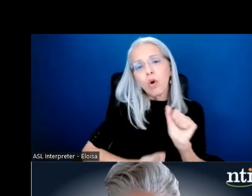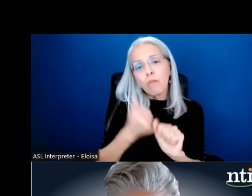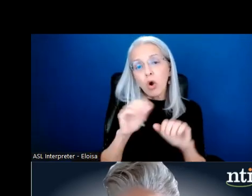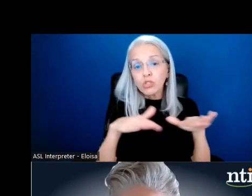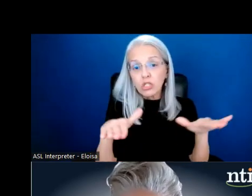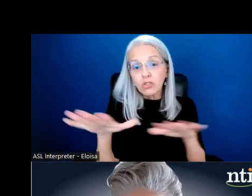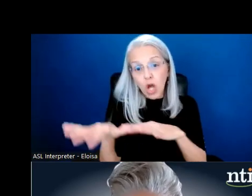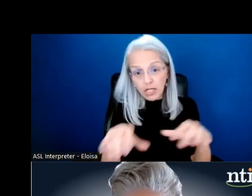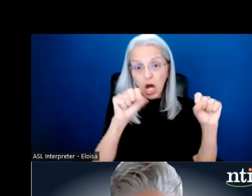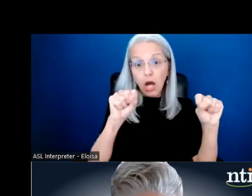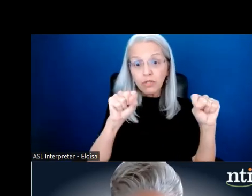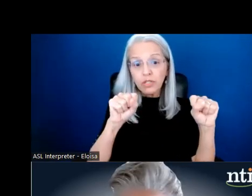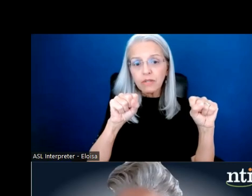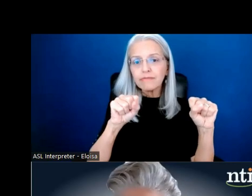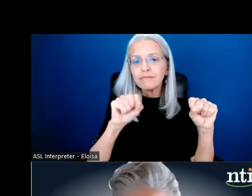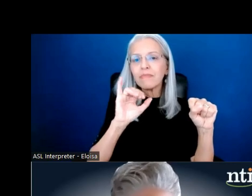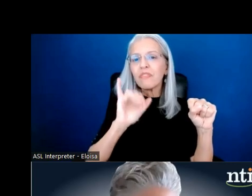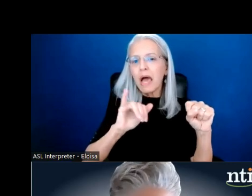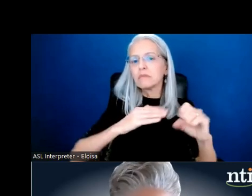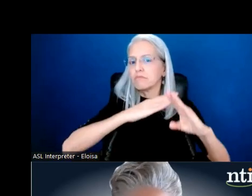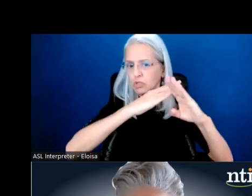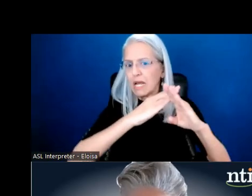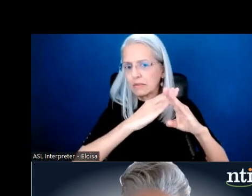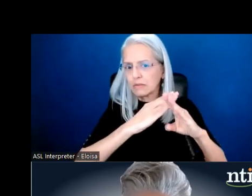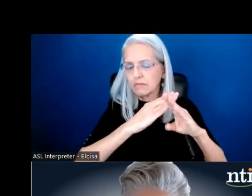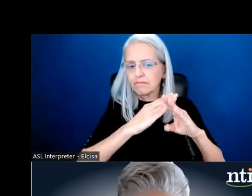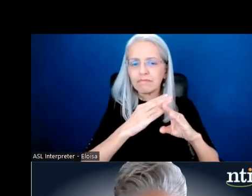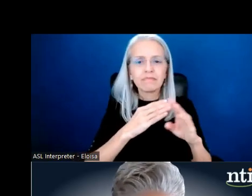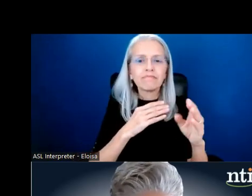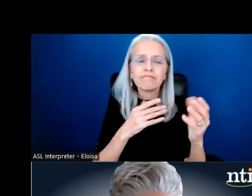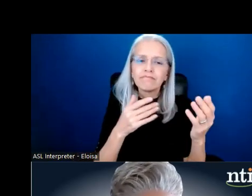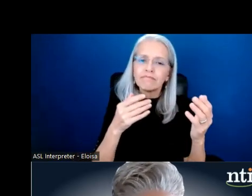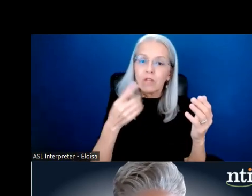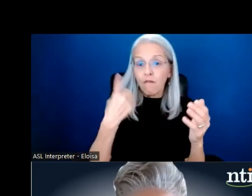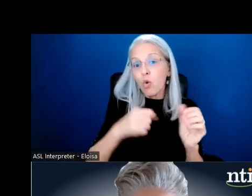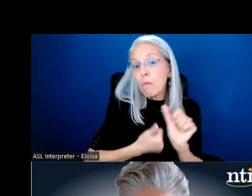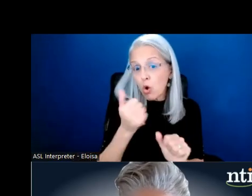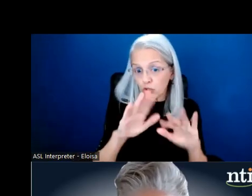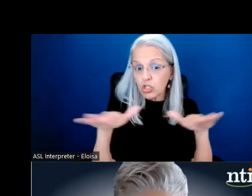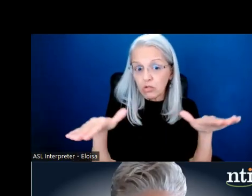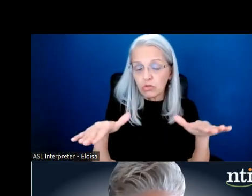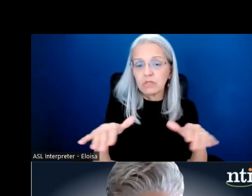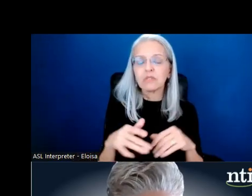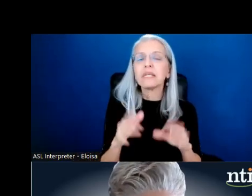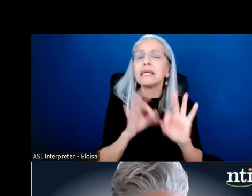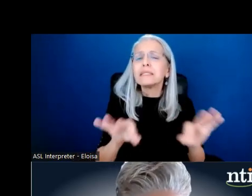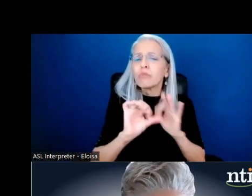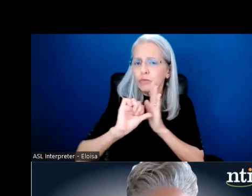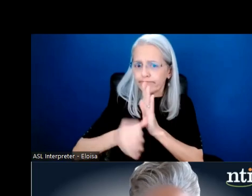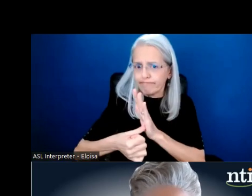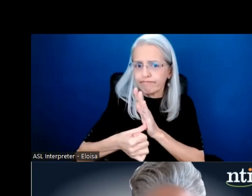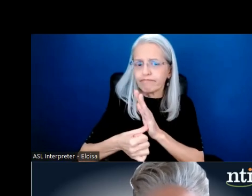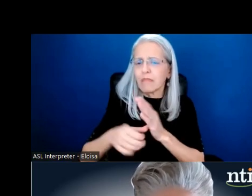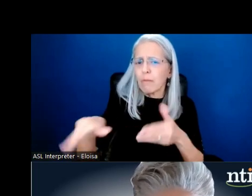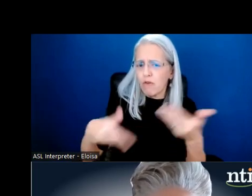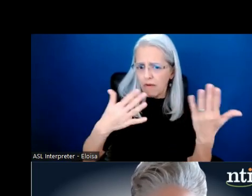is a protective factor despite everything for most children. So we want to reiterate that.